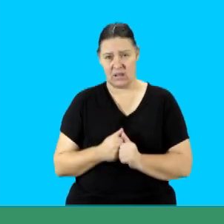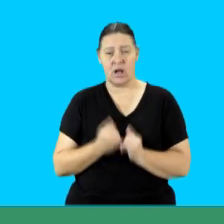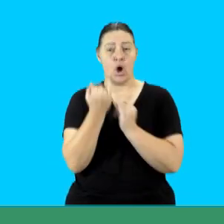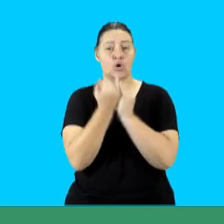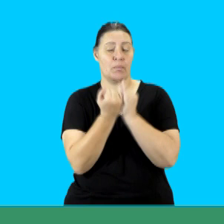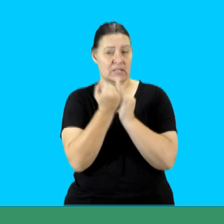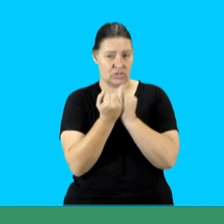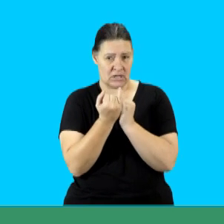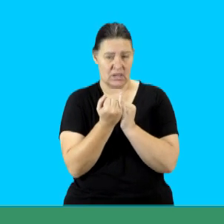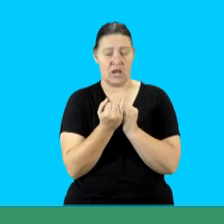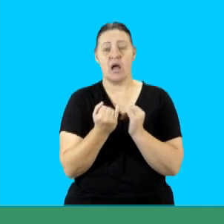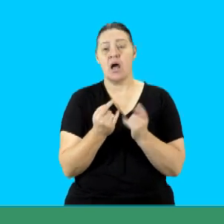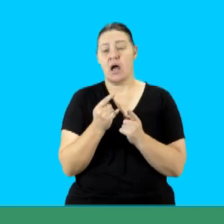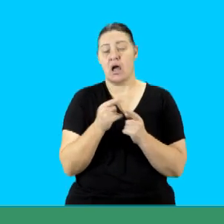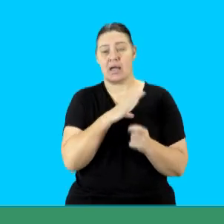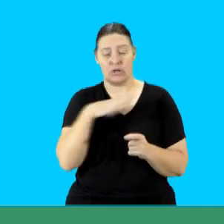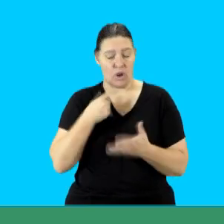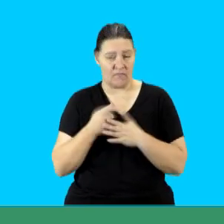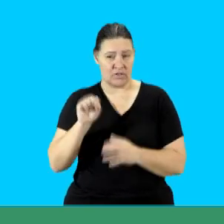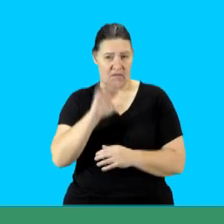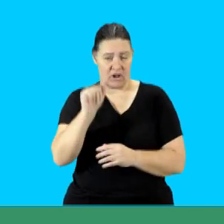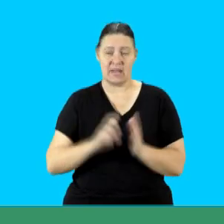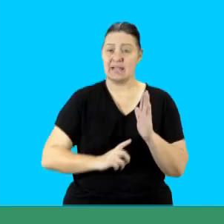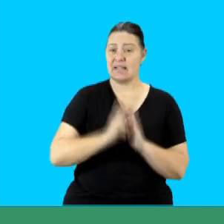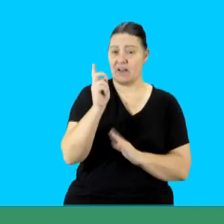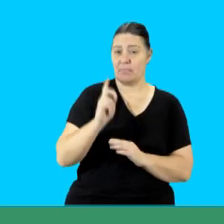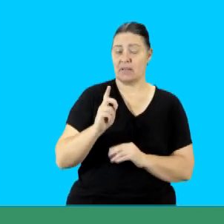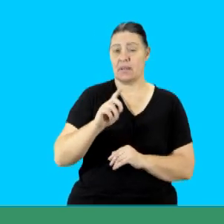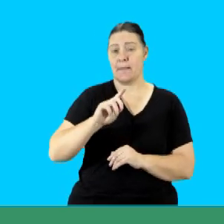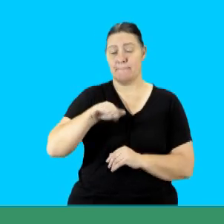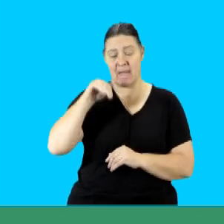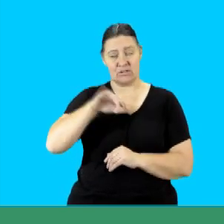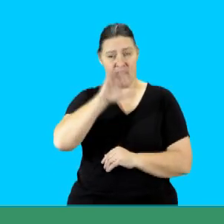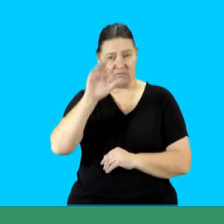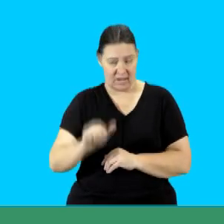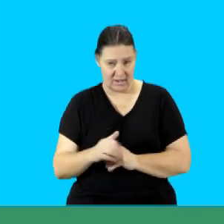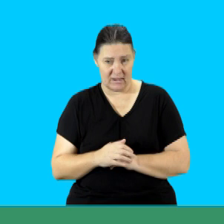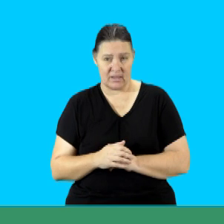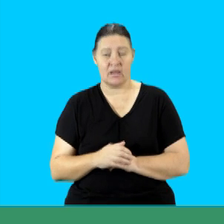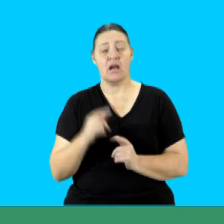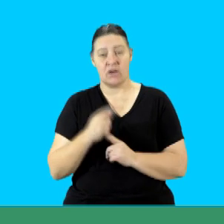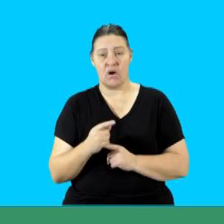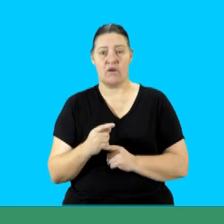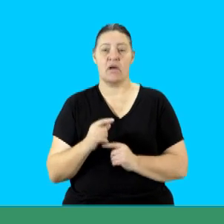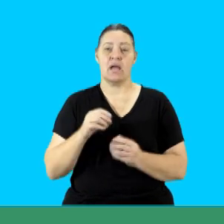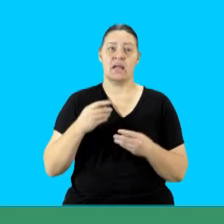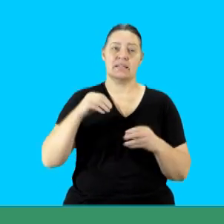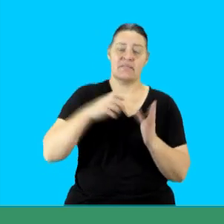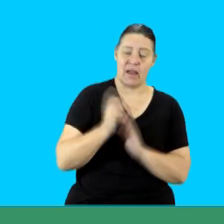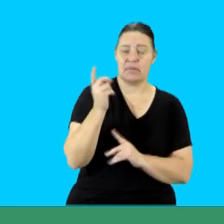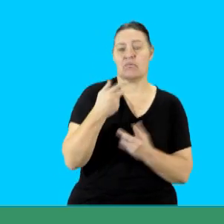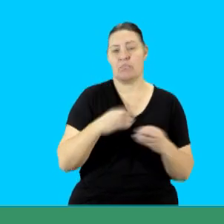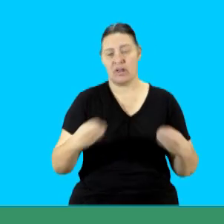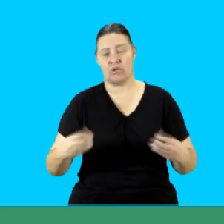Competition Commission of South Africa, Development Bank of Southern Africa, Industrial Development Corporation of South